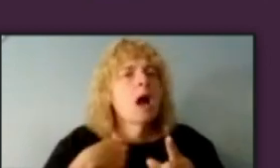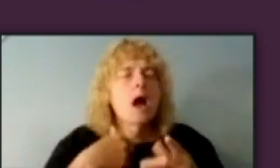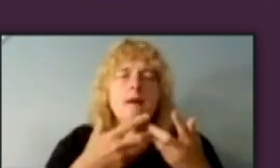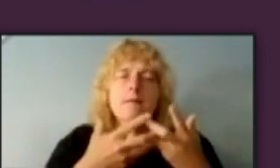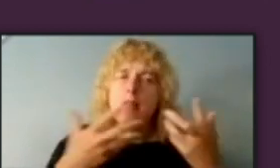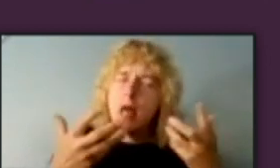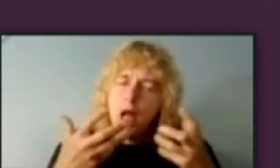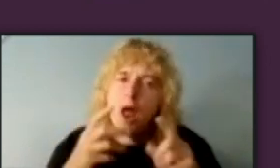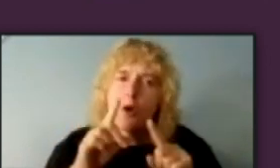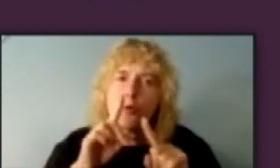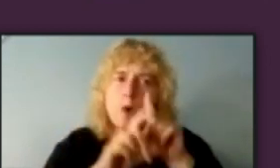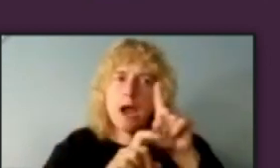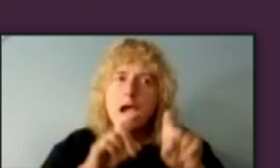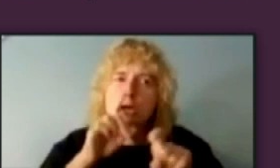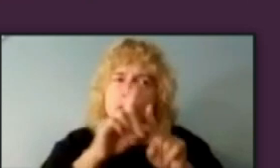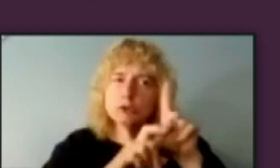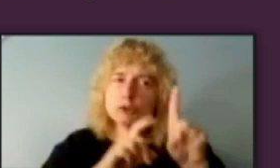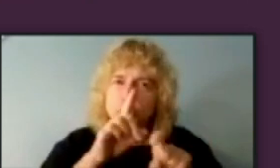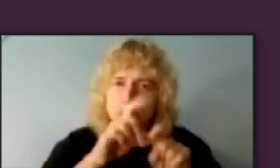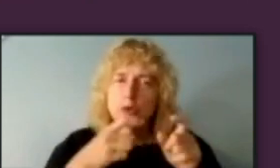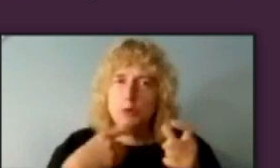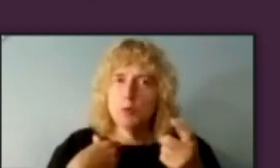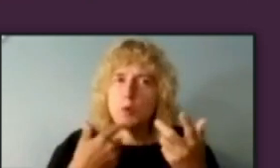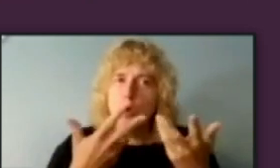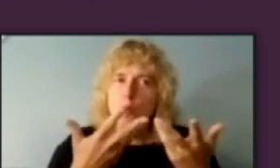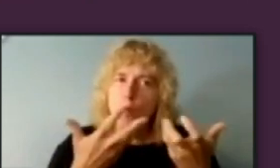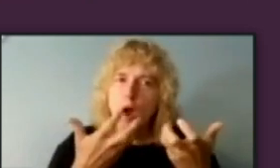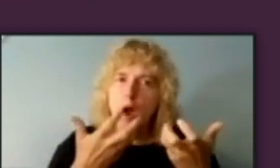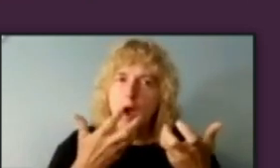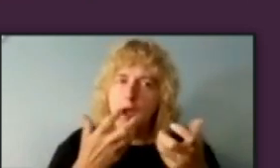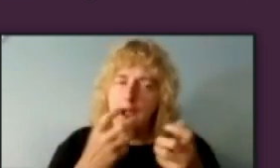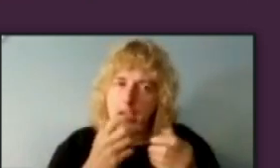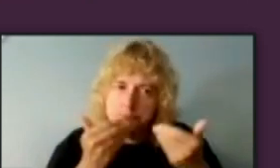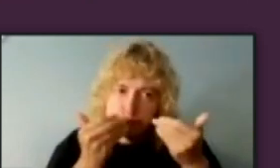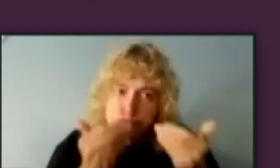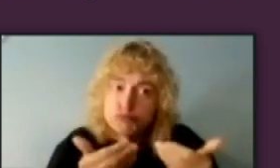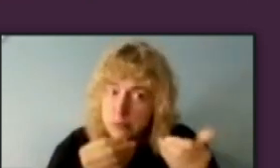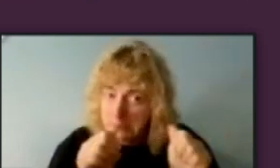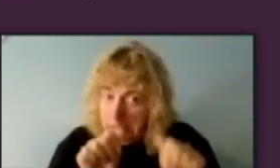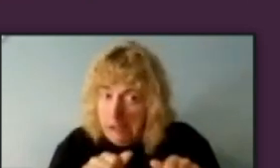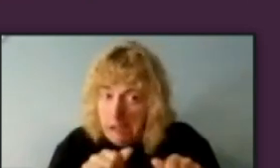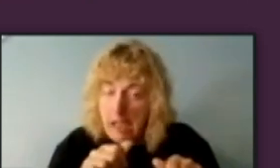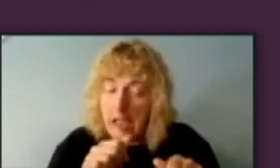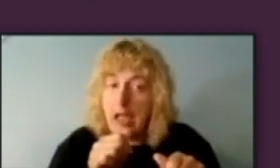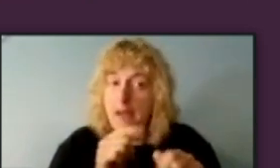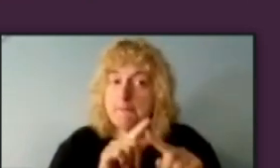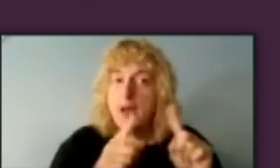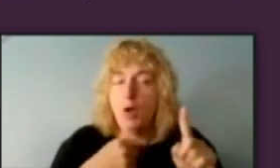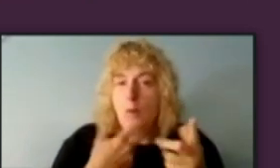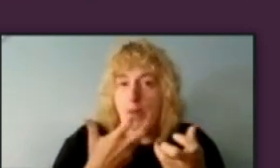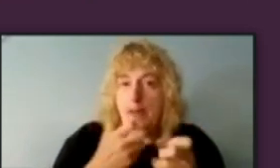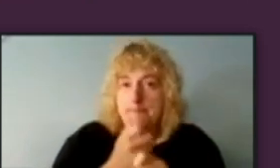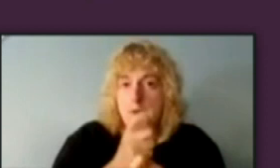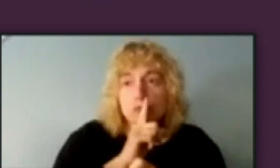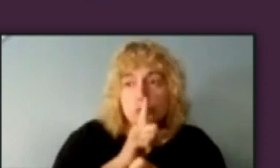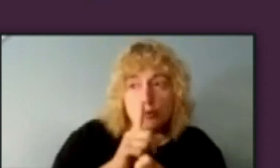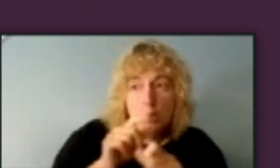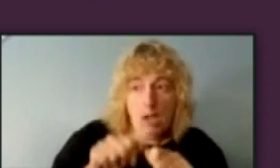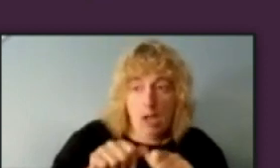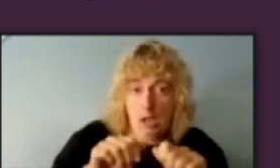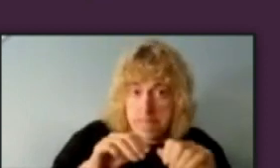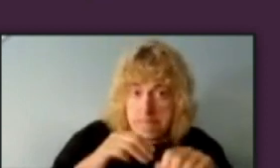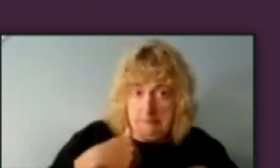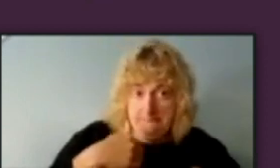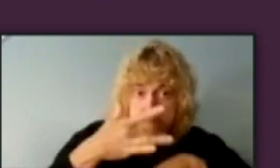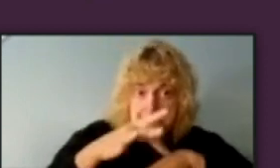questions that we're hoping to be able to cover. And Okay. we know that we also want to make sure that we can open up for some questions. So